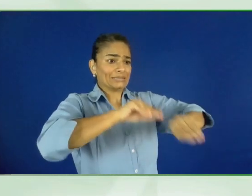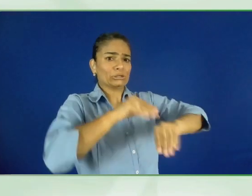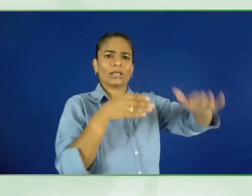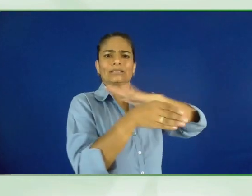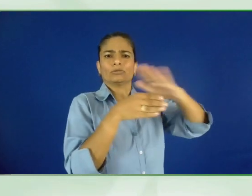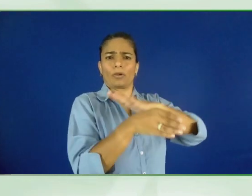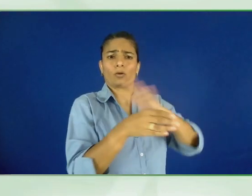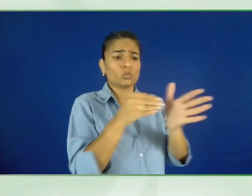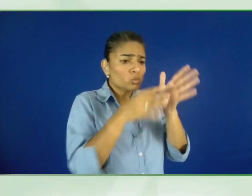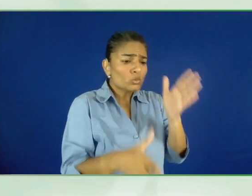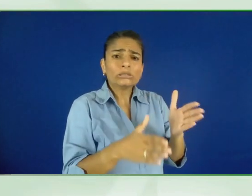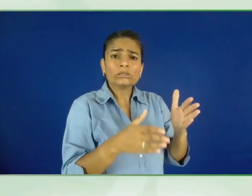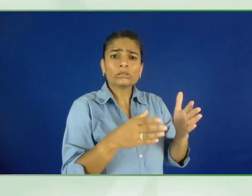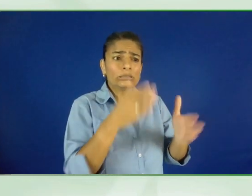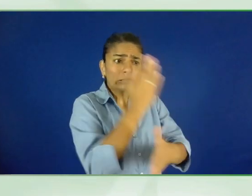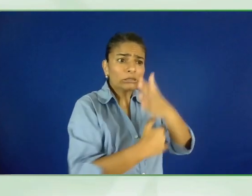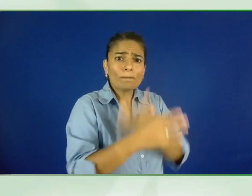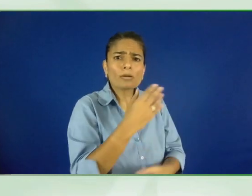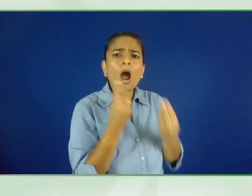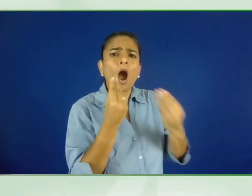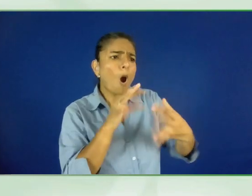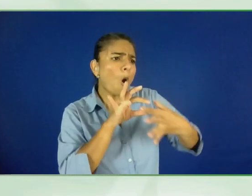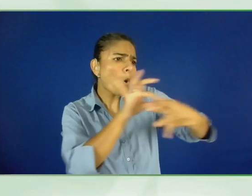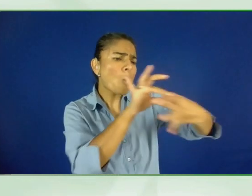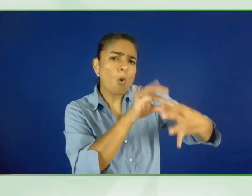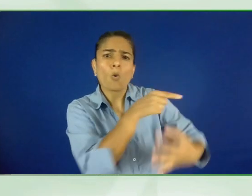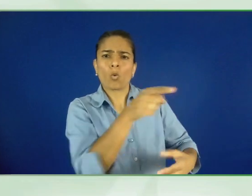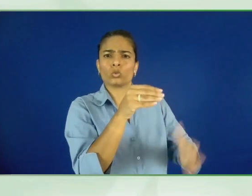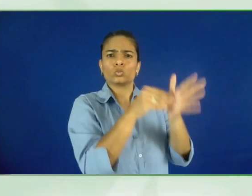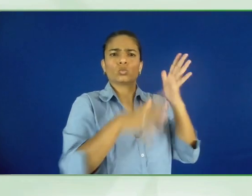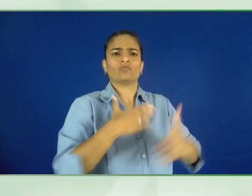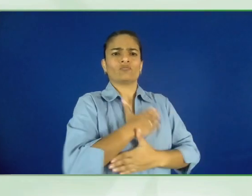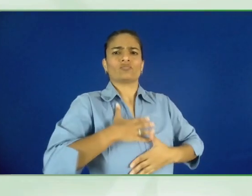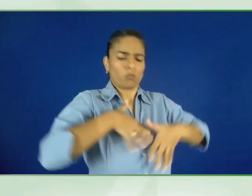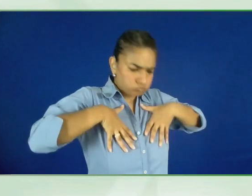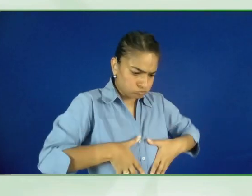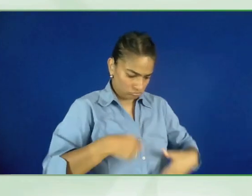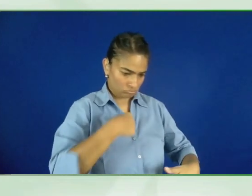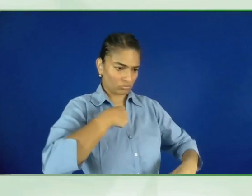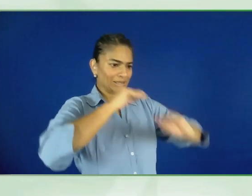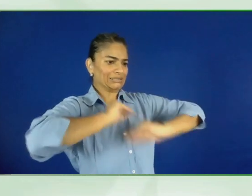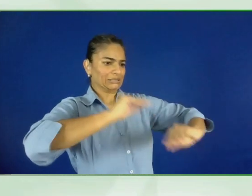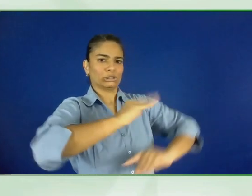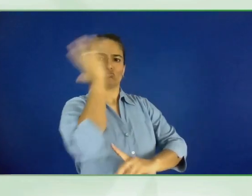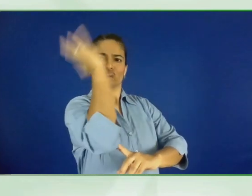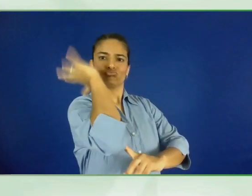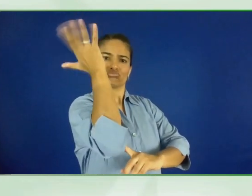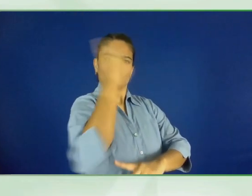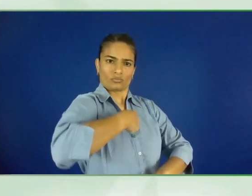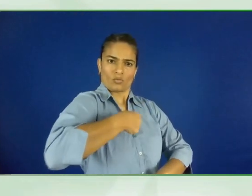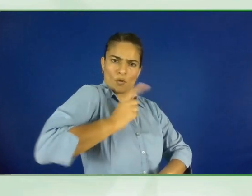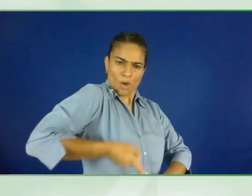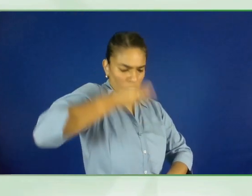To ensure that teachers have this knowledge, it needs to be included in the curriculum for teacher